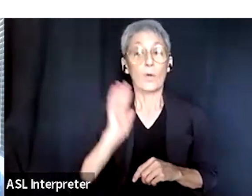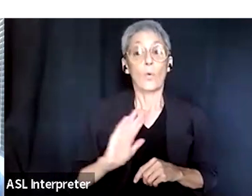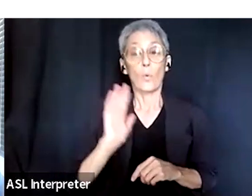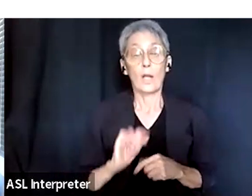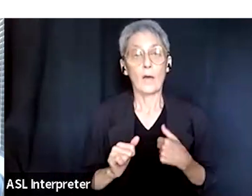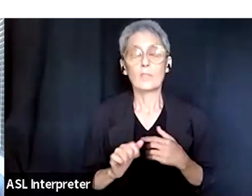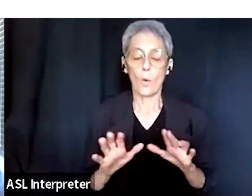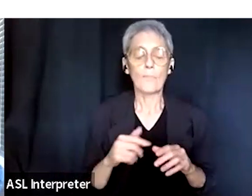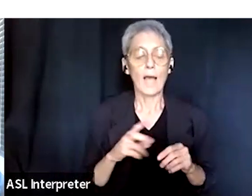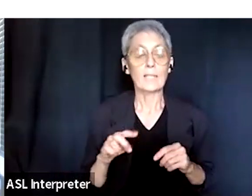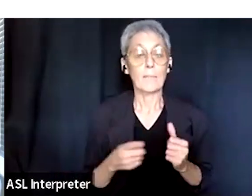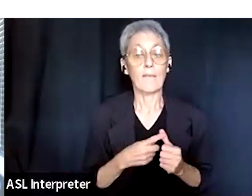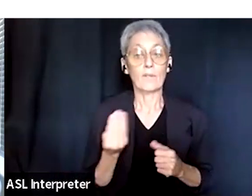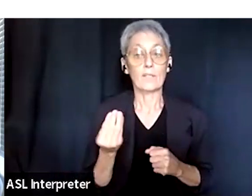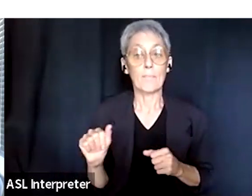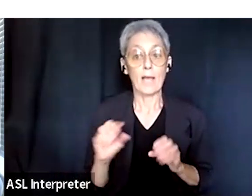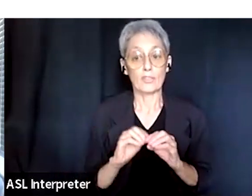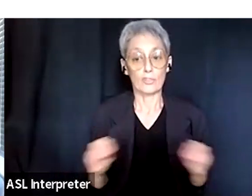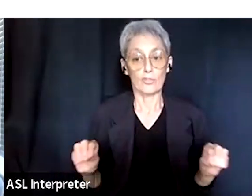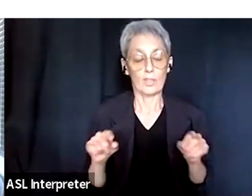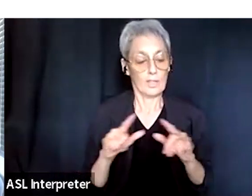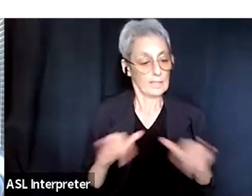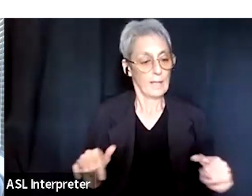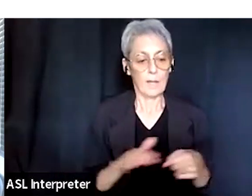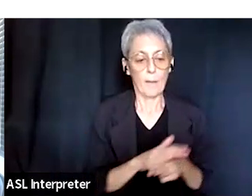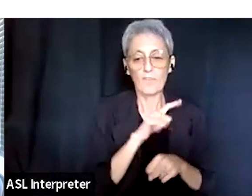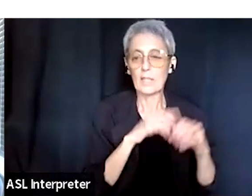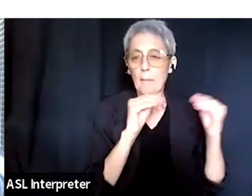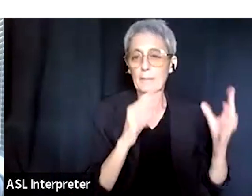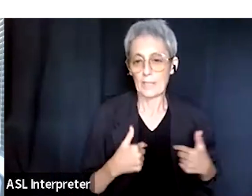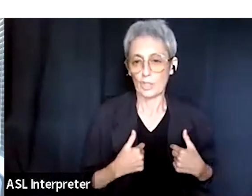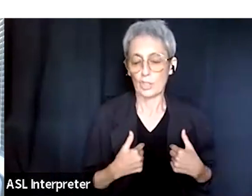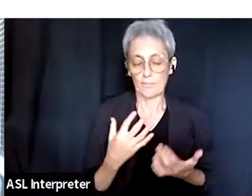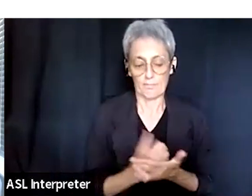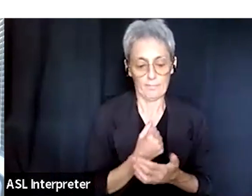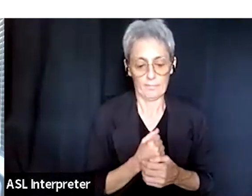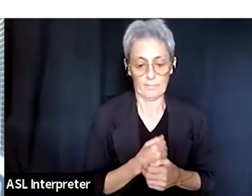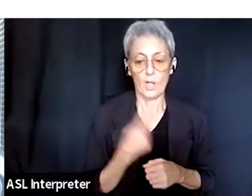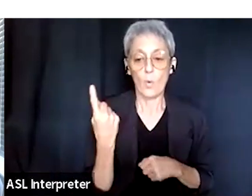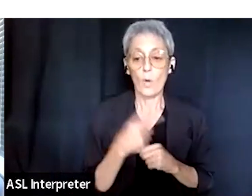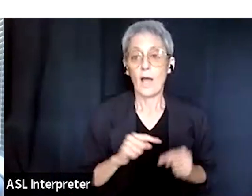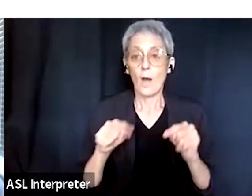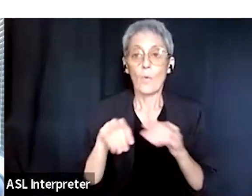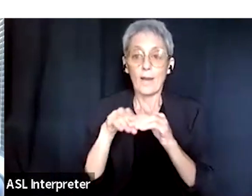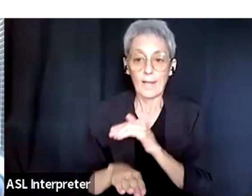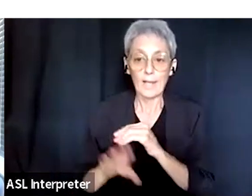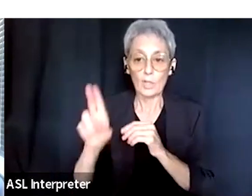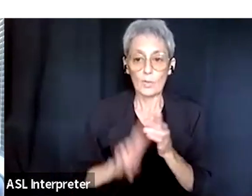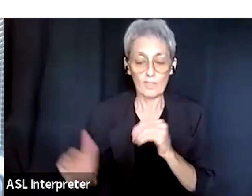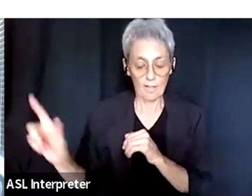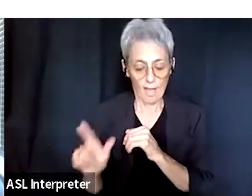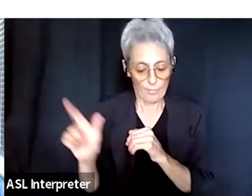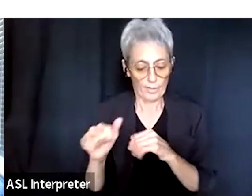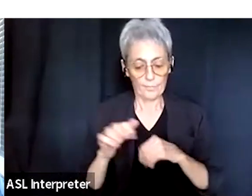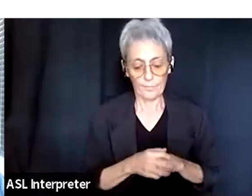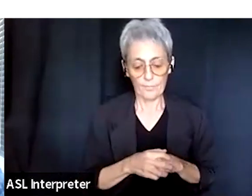my first master's degree when I was a full-time teacher. And one day I went into the university library, and this is the